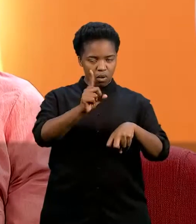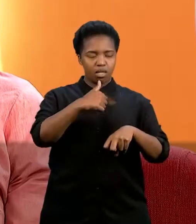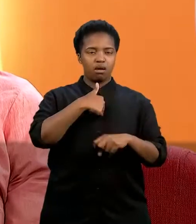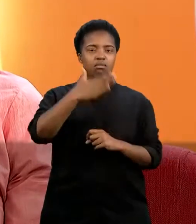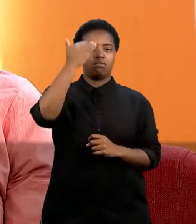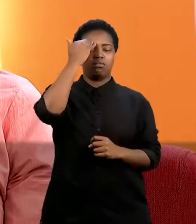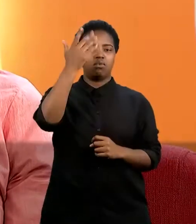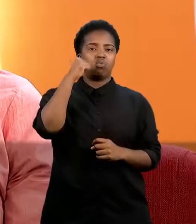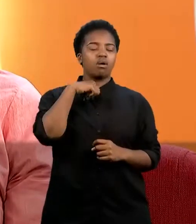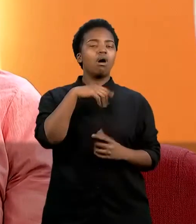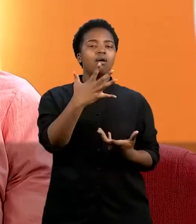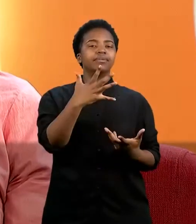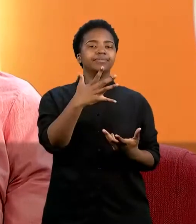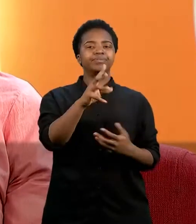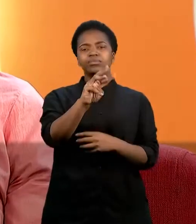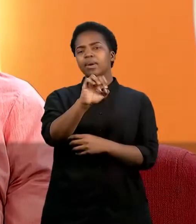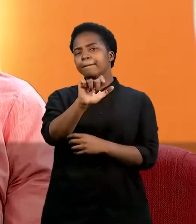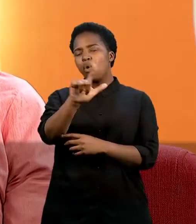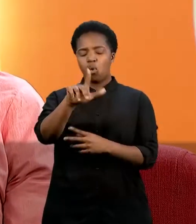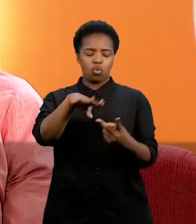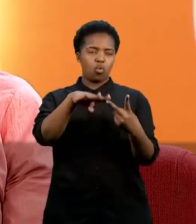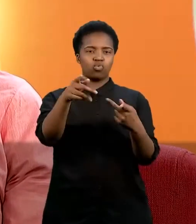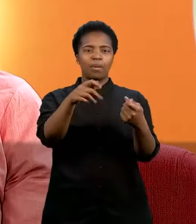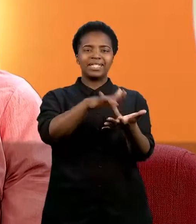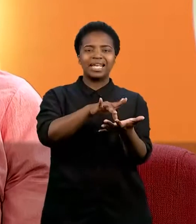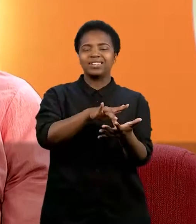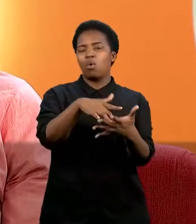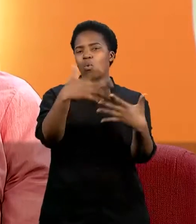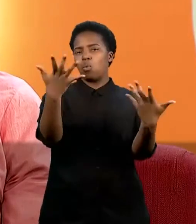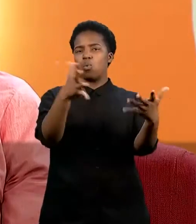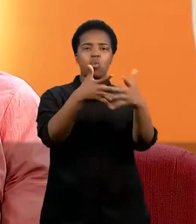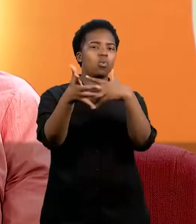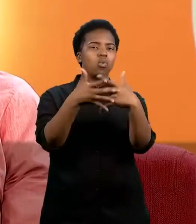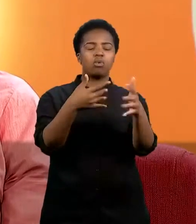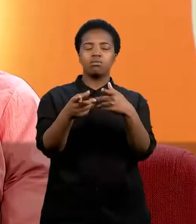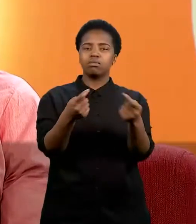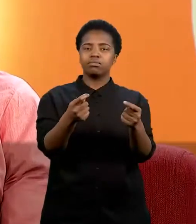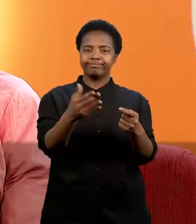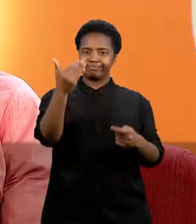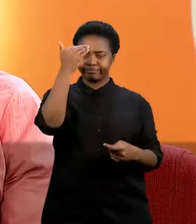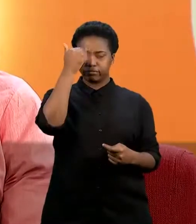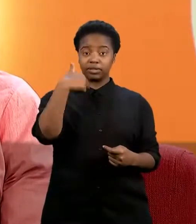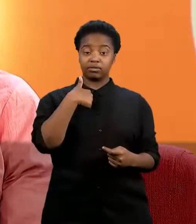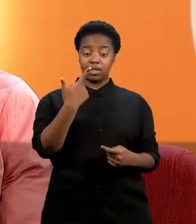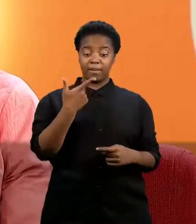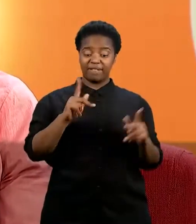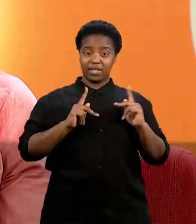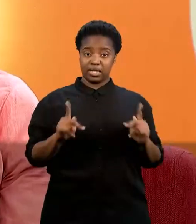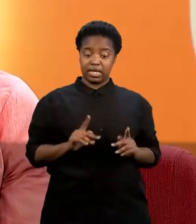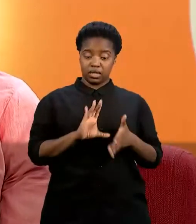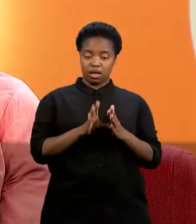or at the mall or at the shopping center or a certain shop, that there is a place where one will be able to